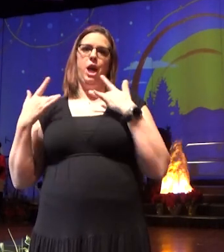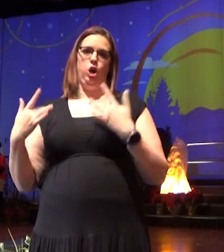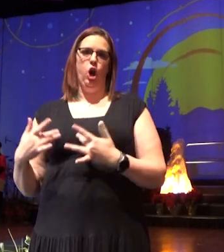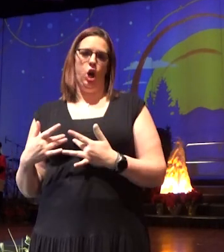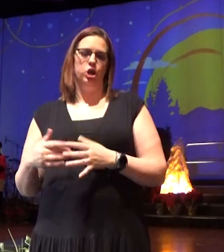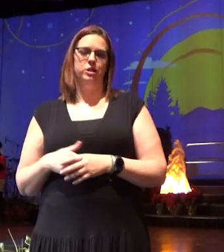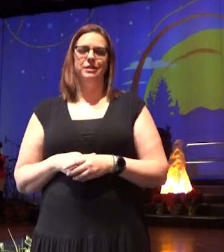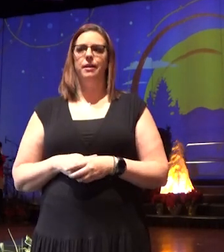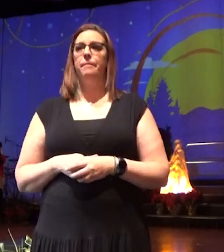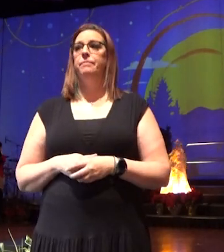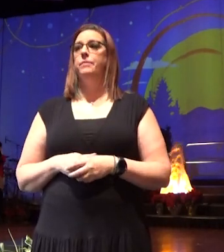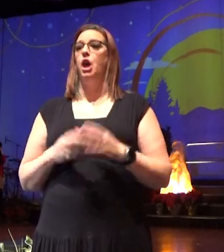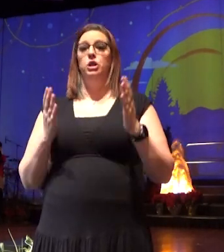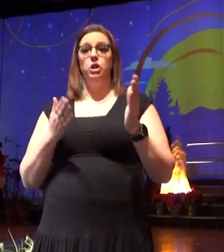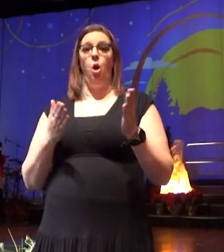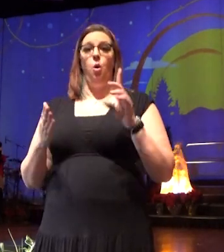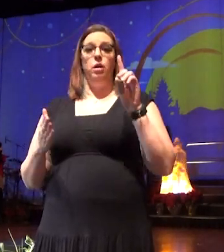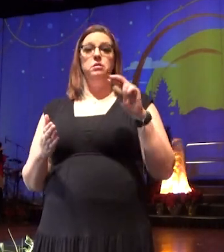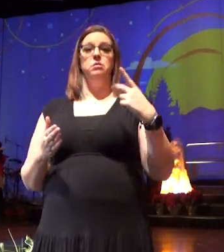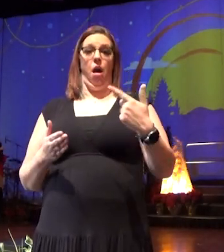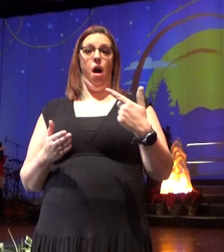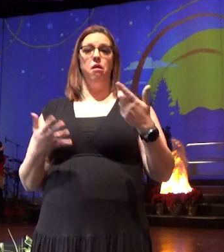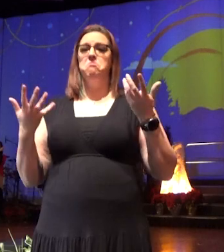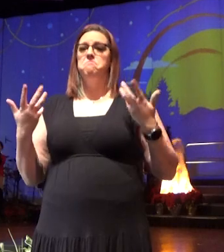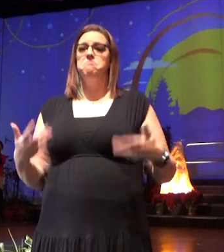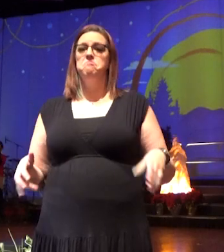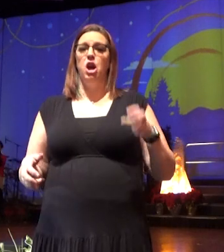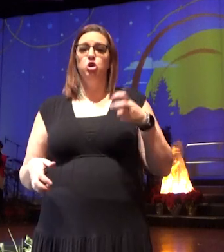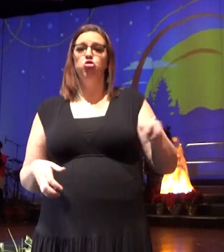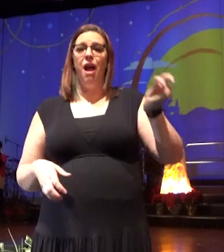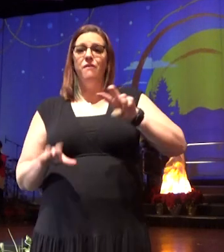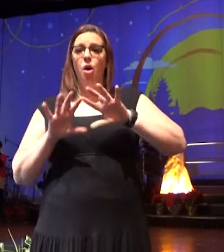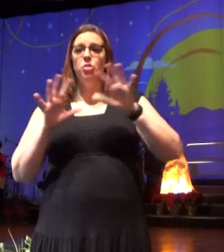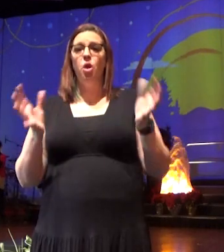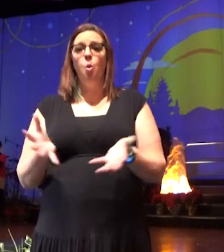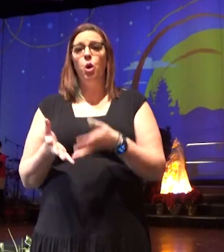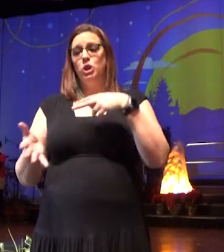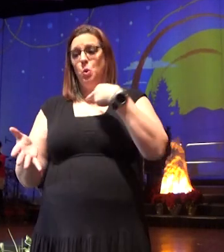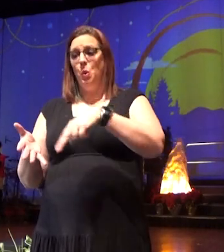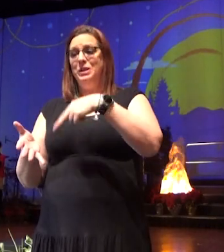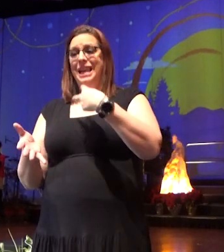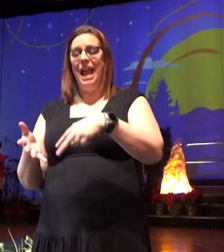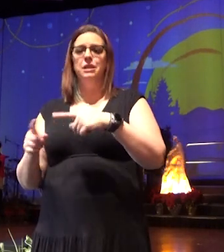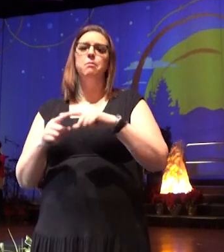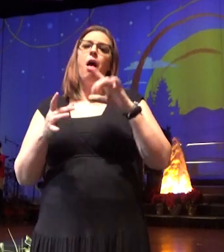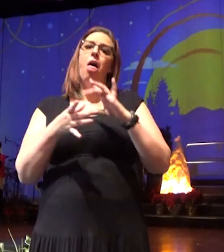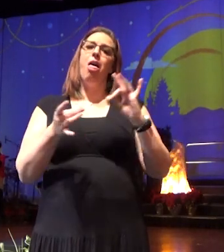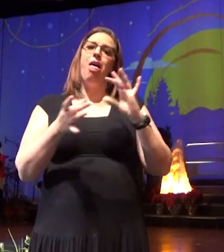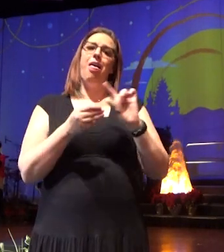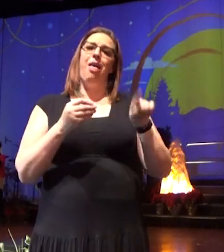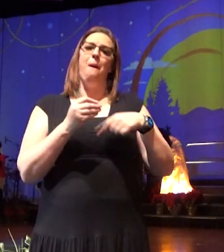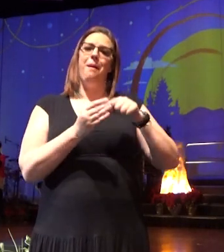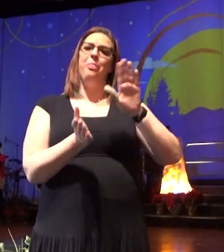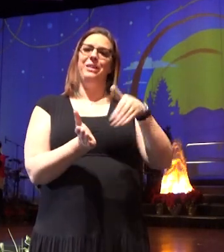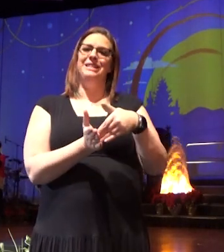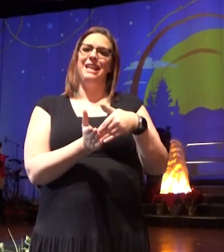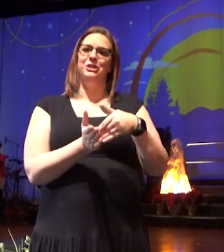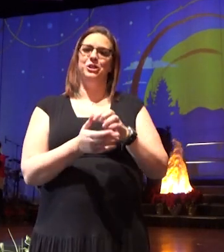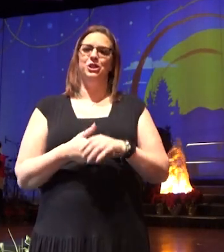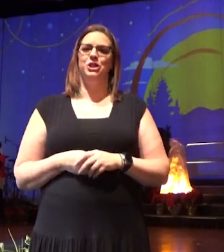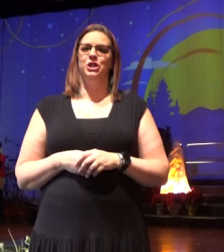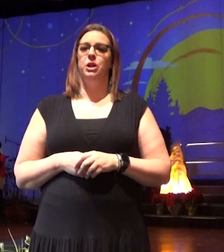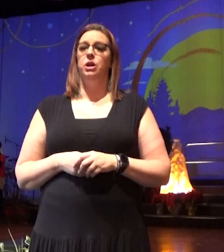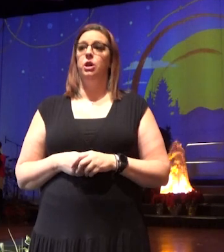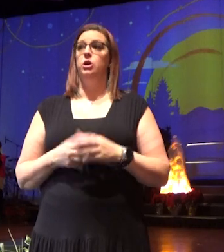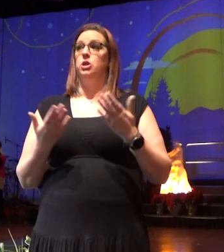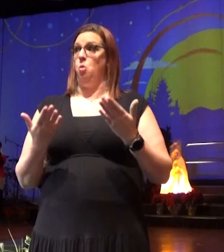soul. And so Doug has traveled the world to dance, but he's traveled the world talking about this center. So with